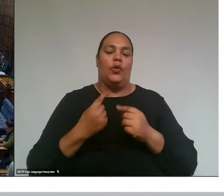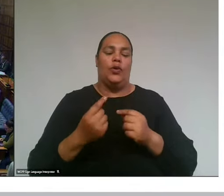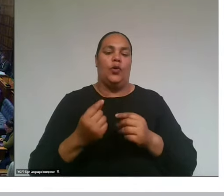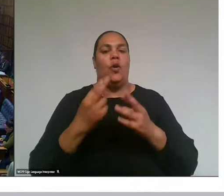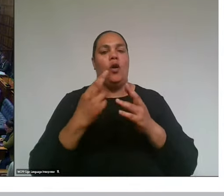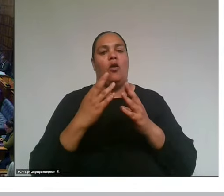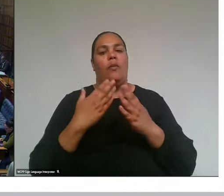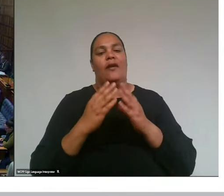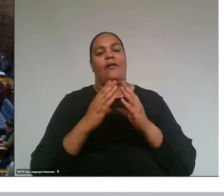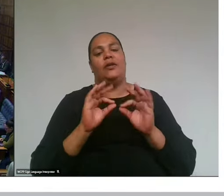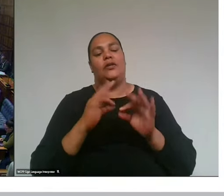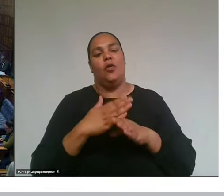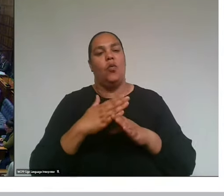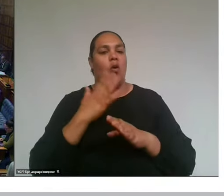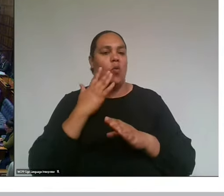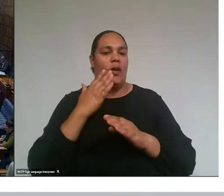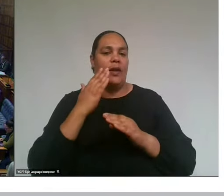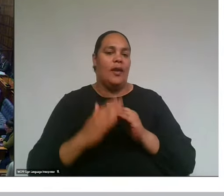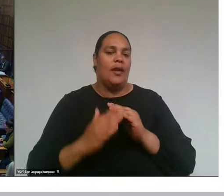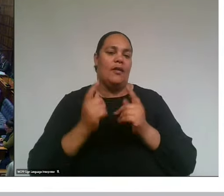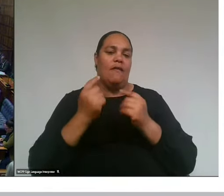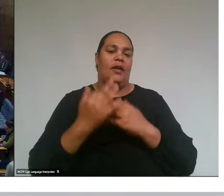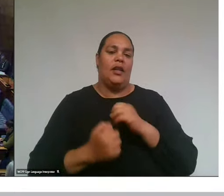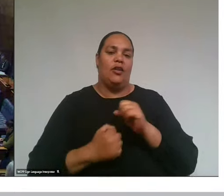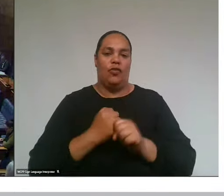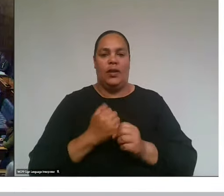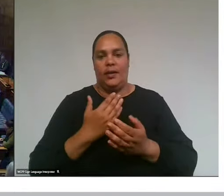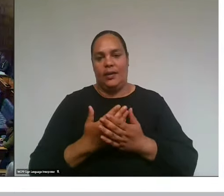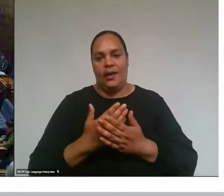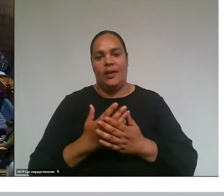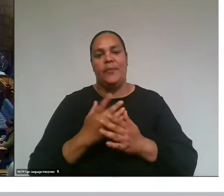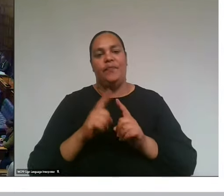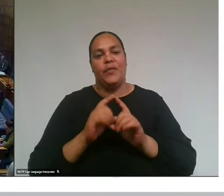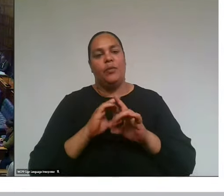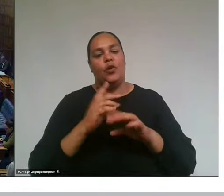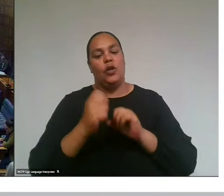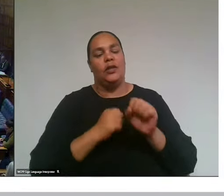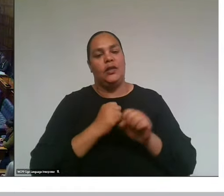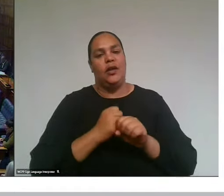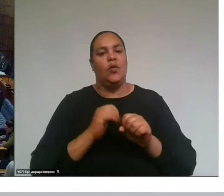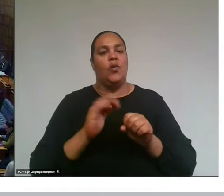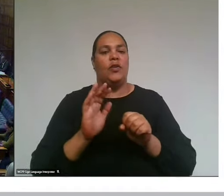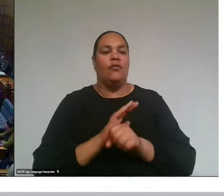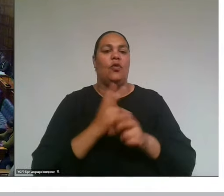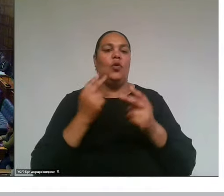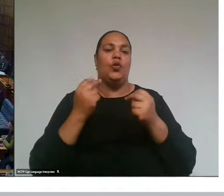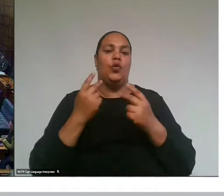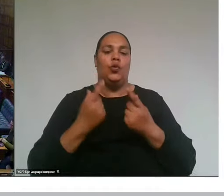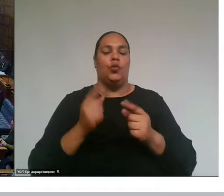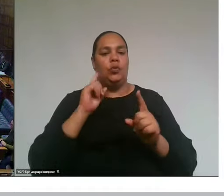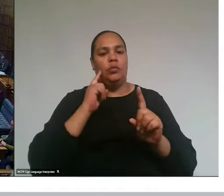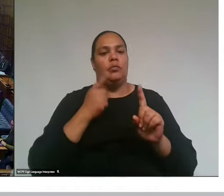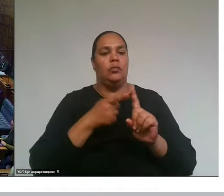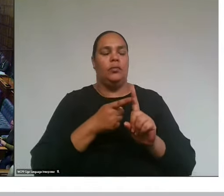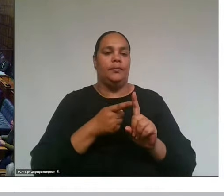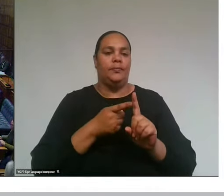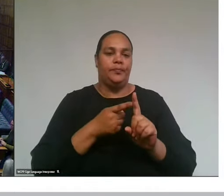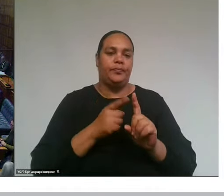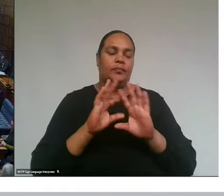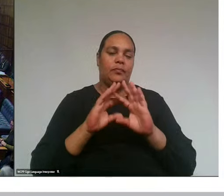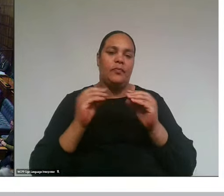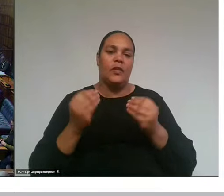hope to finish that work by the end of The Current financial year and start the new year with an wholly redefined